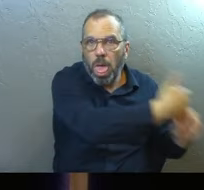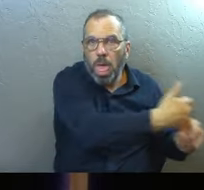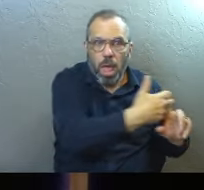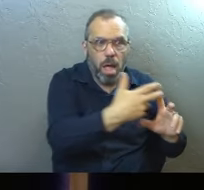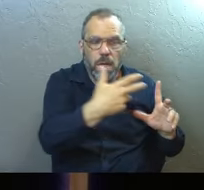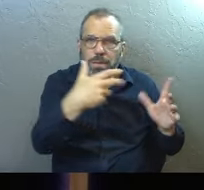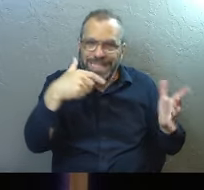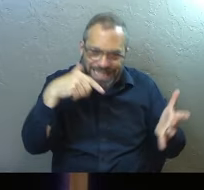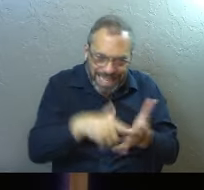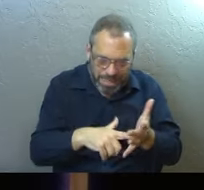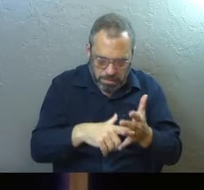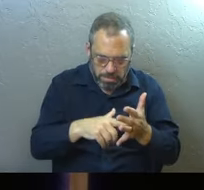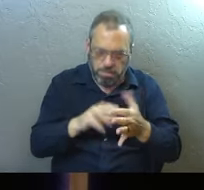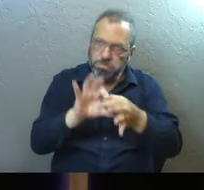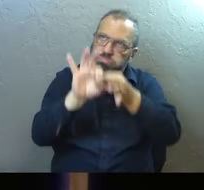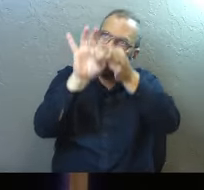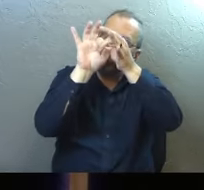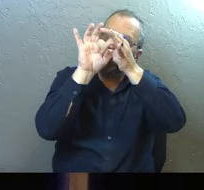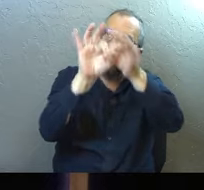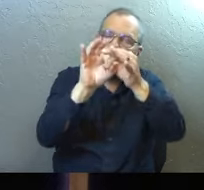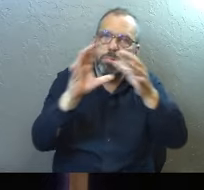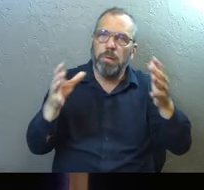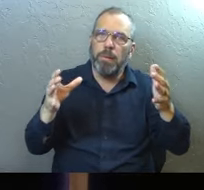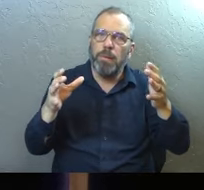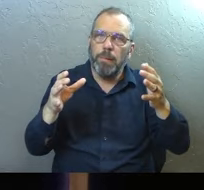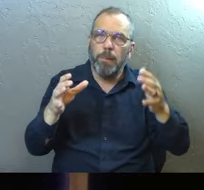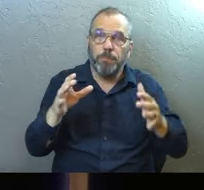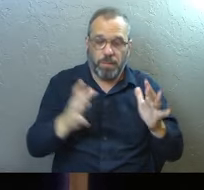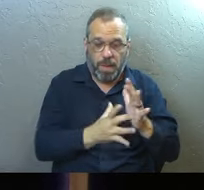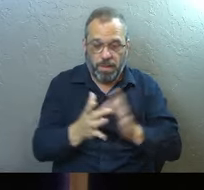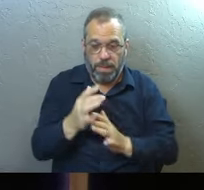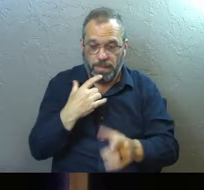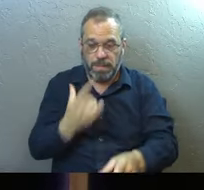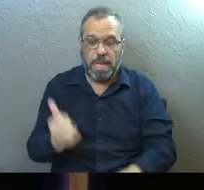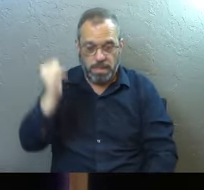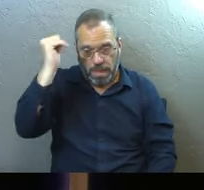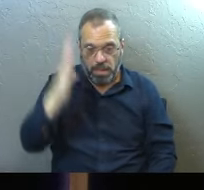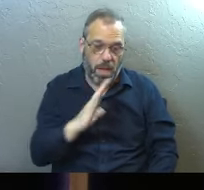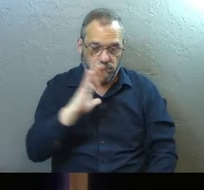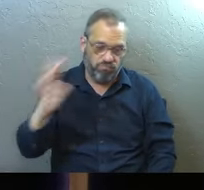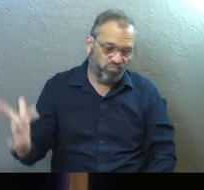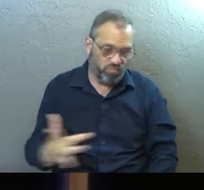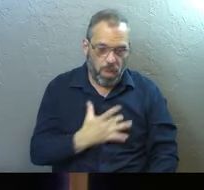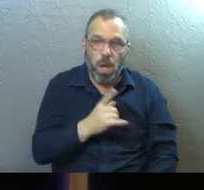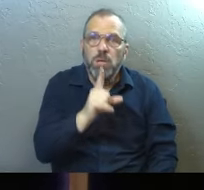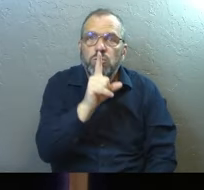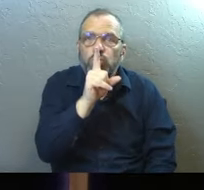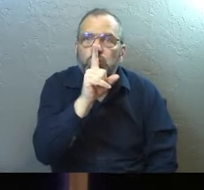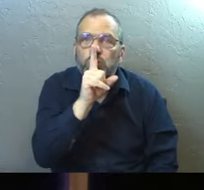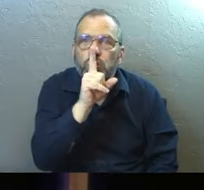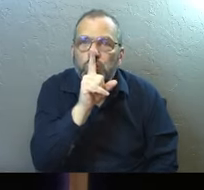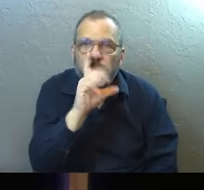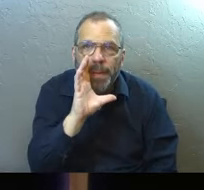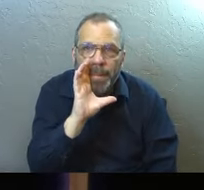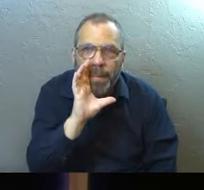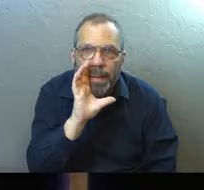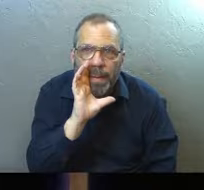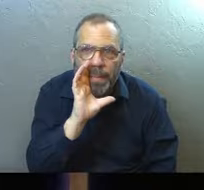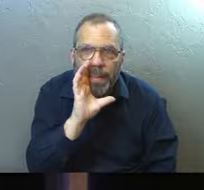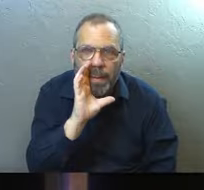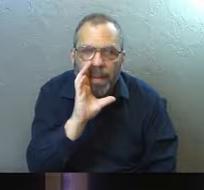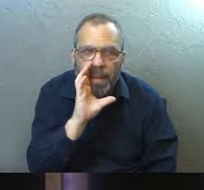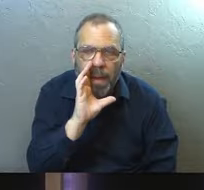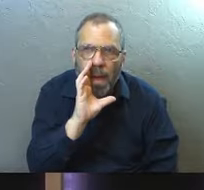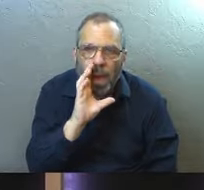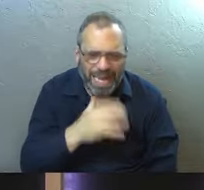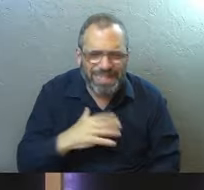have this over here, this relationship with God. And the Bible talks about that God speaks in a still, small whisper. And